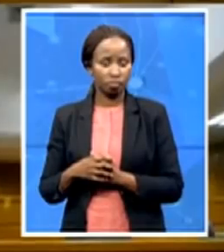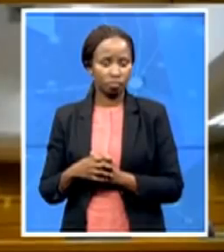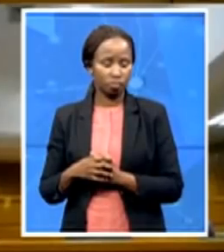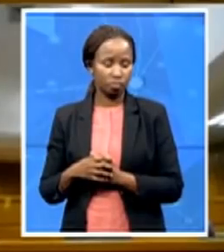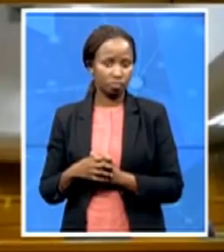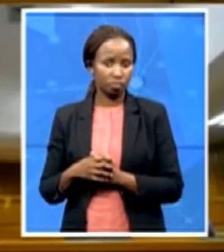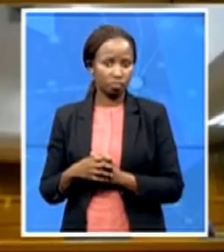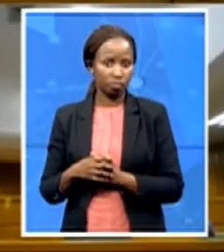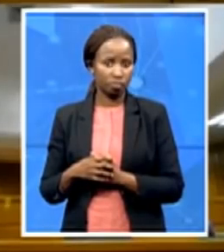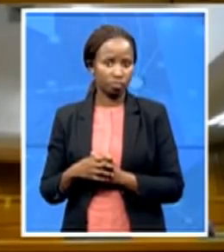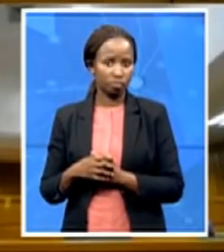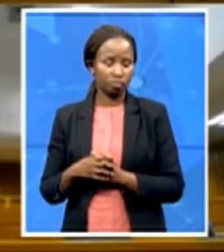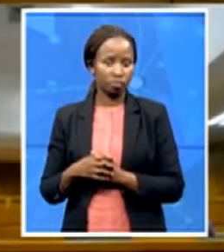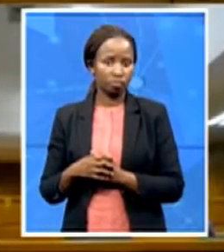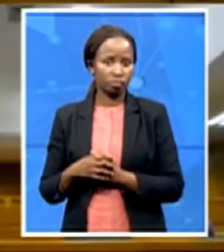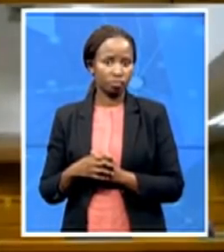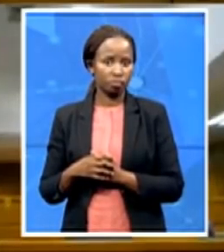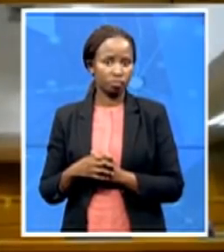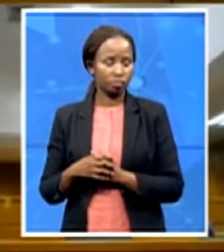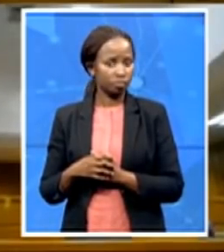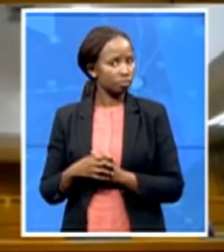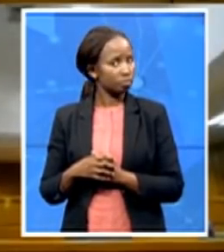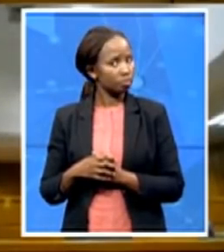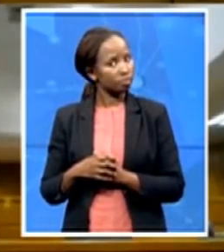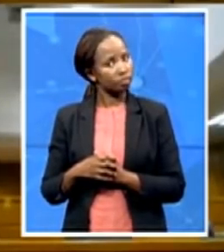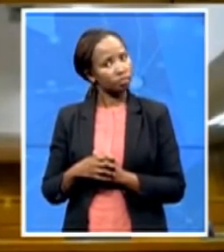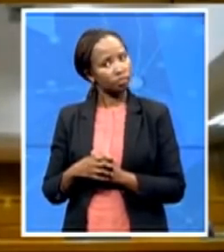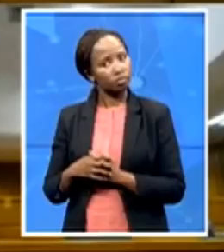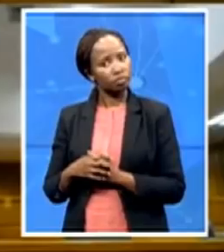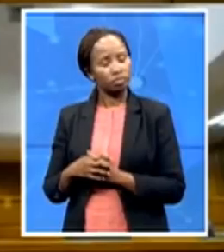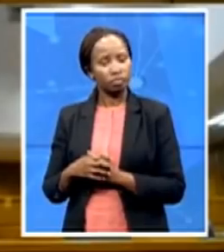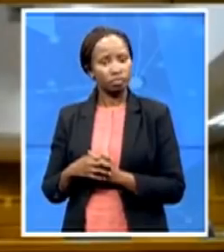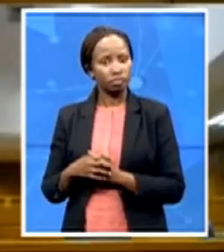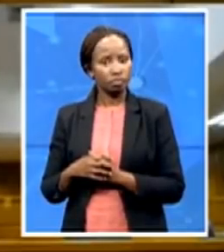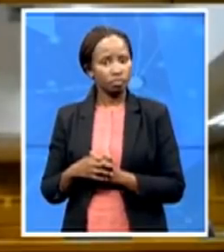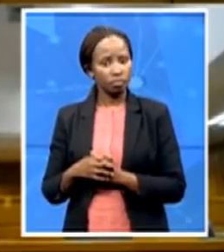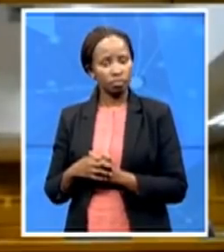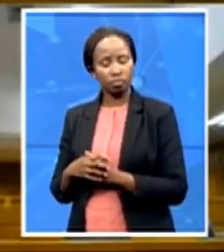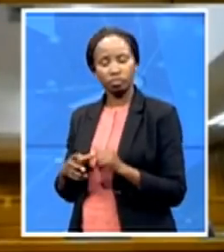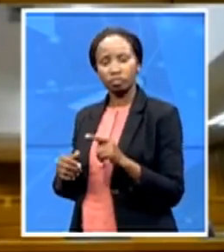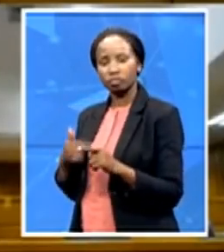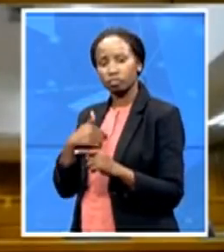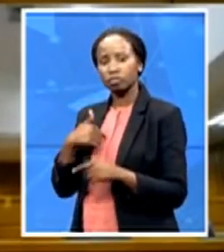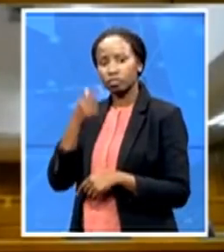was already a complaint. I understand that, but of course it falls because the